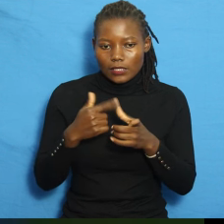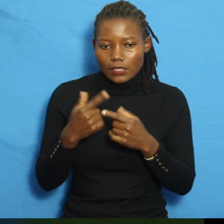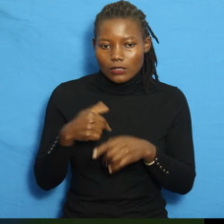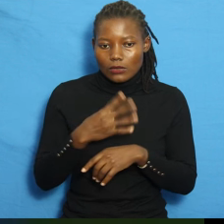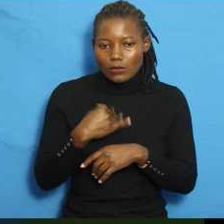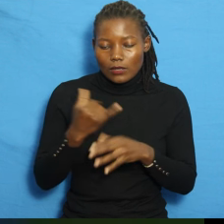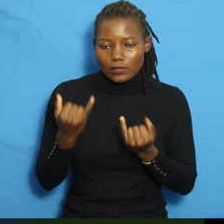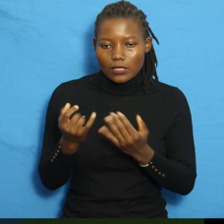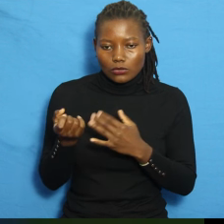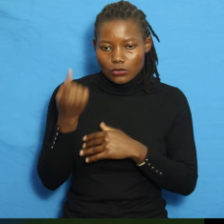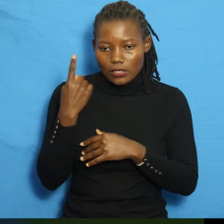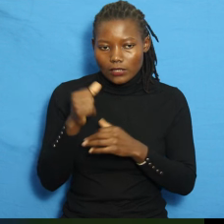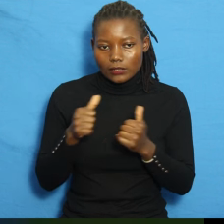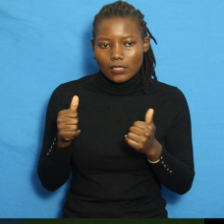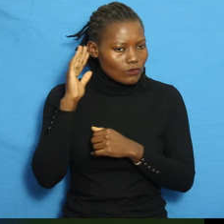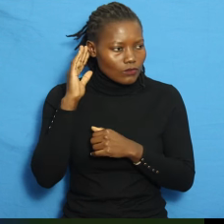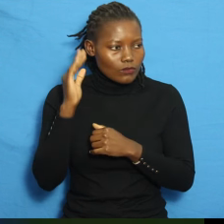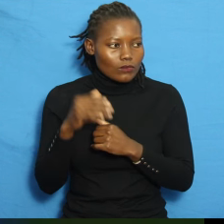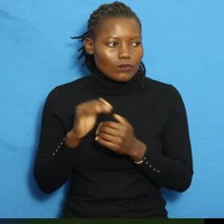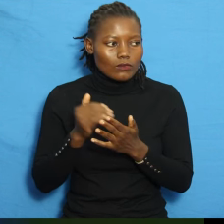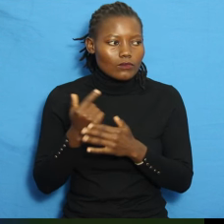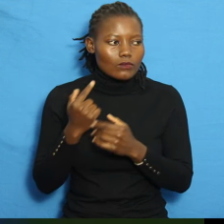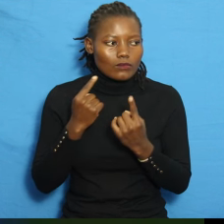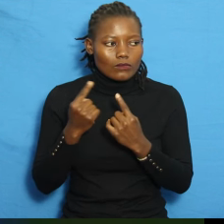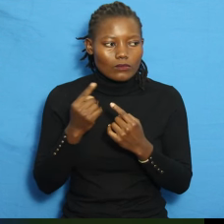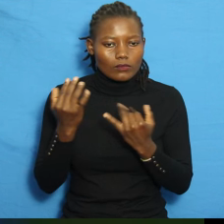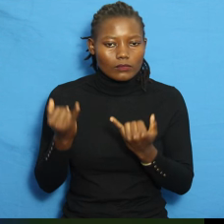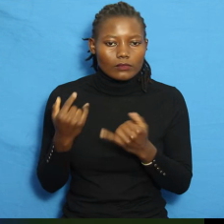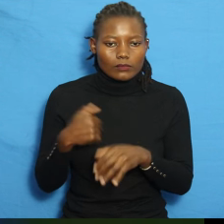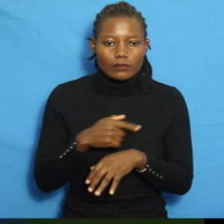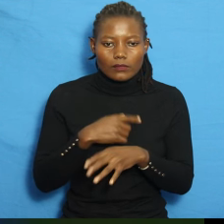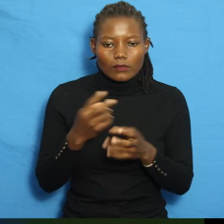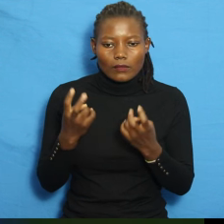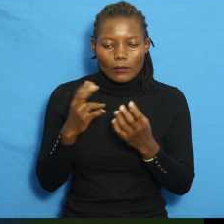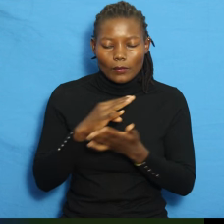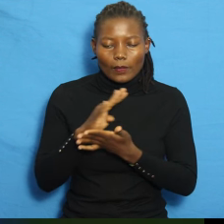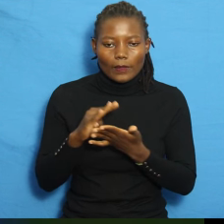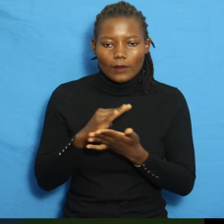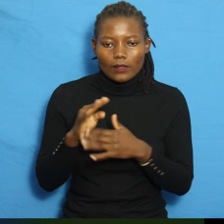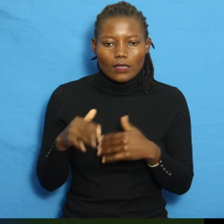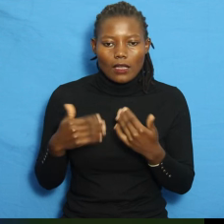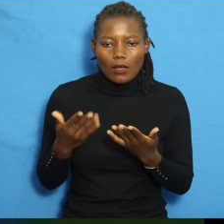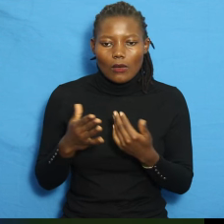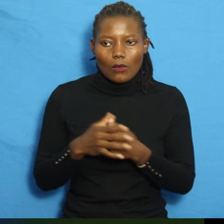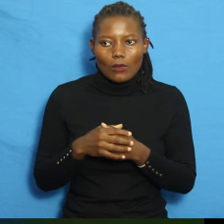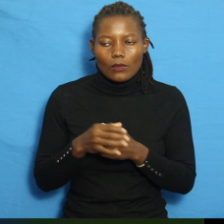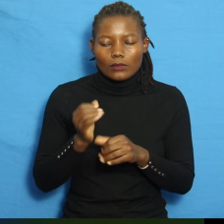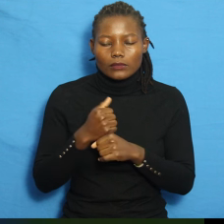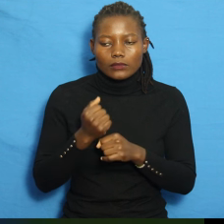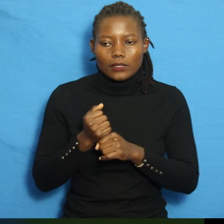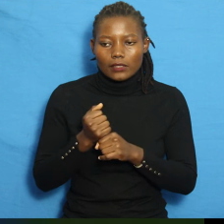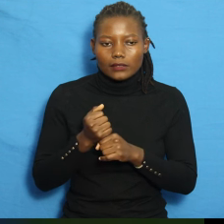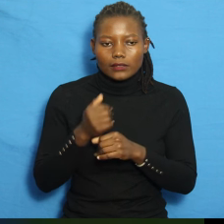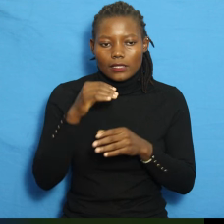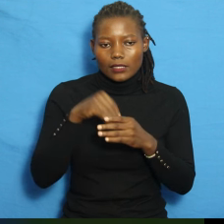to understand Say again. how so we are now looking at basically how does the